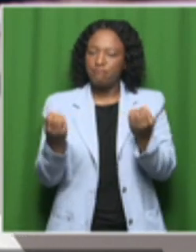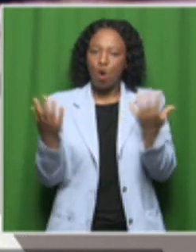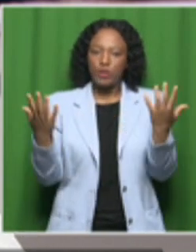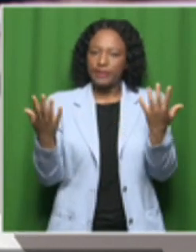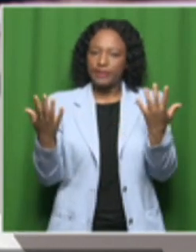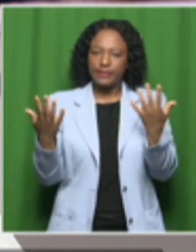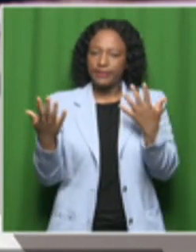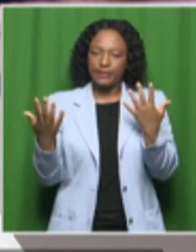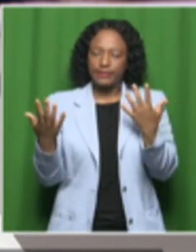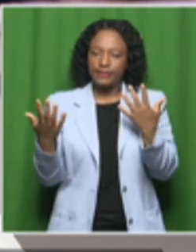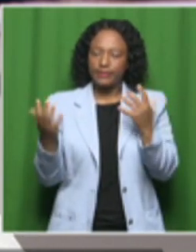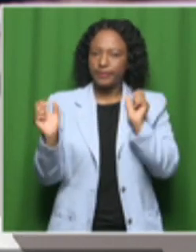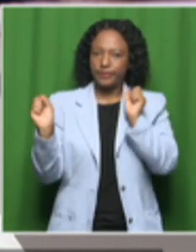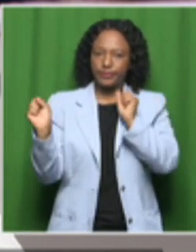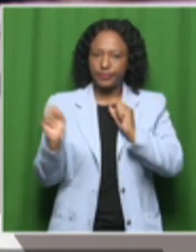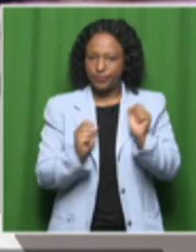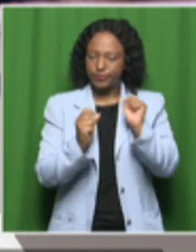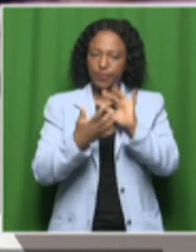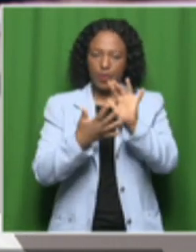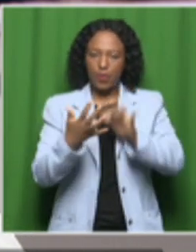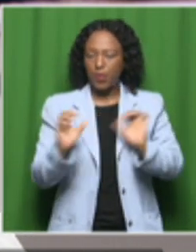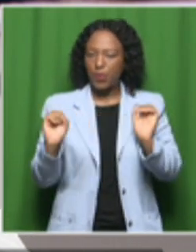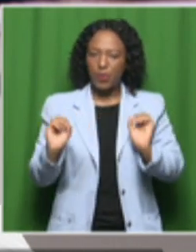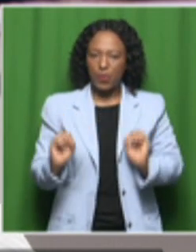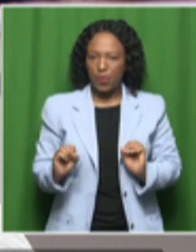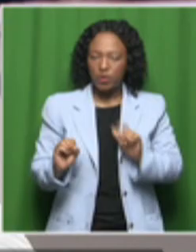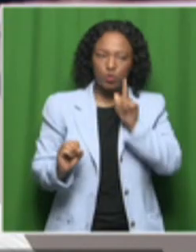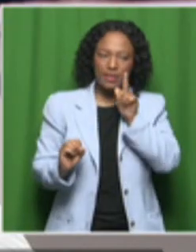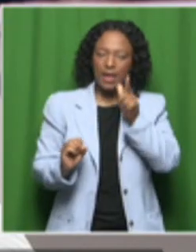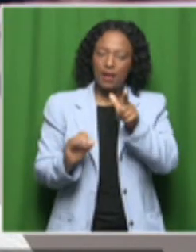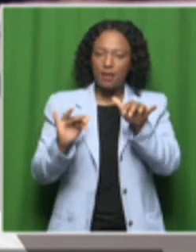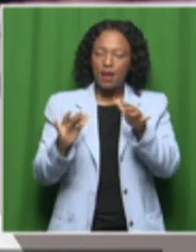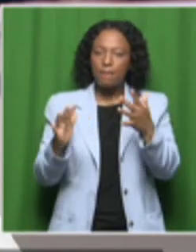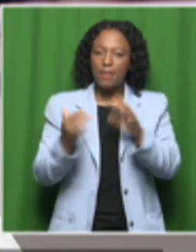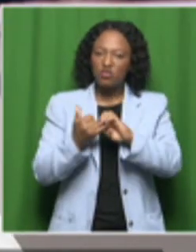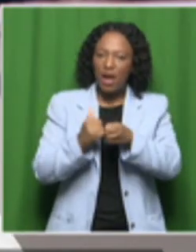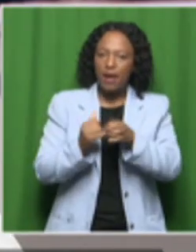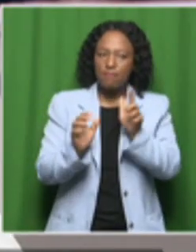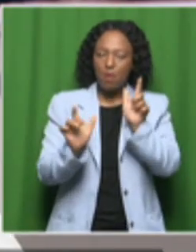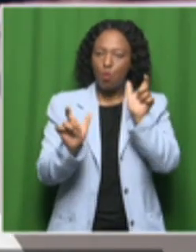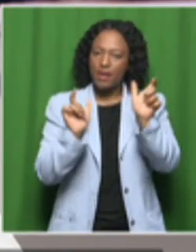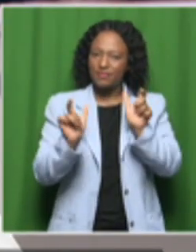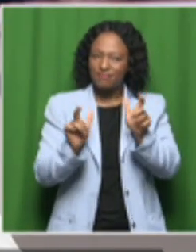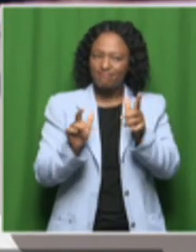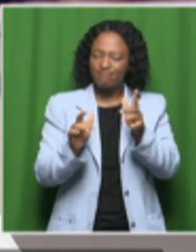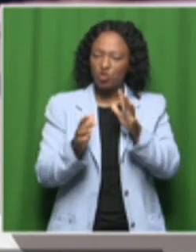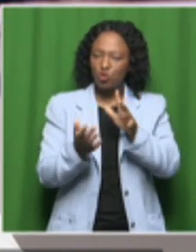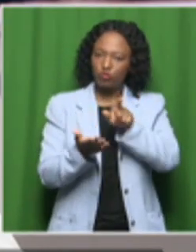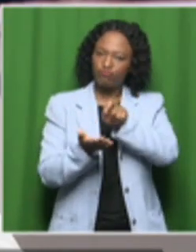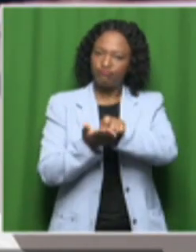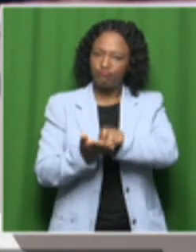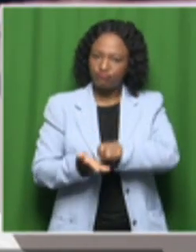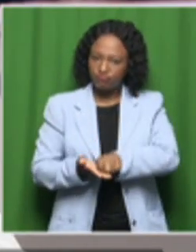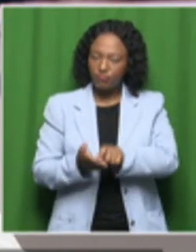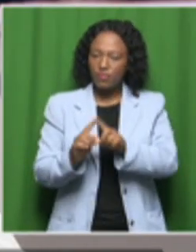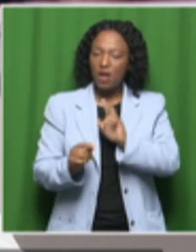So I try to use my work to try and capture those moments and also voice out those moments